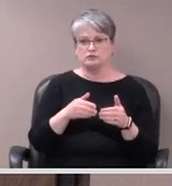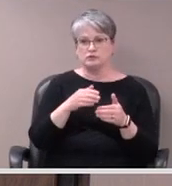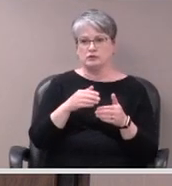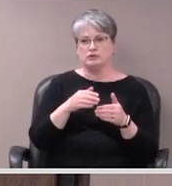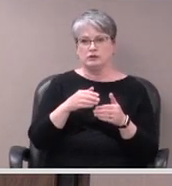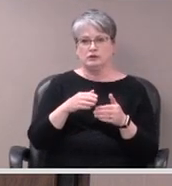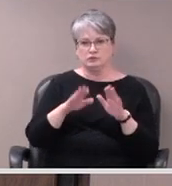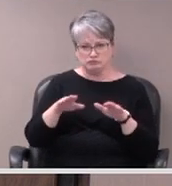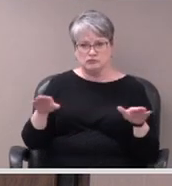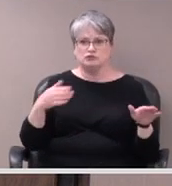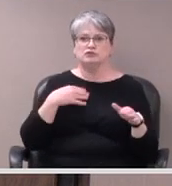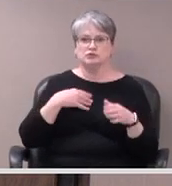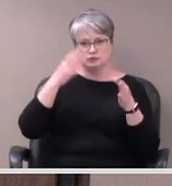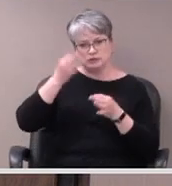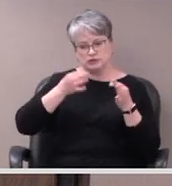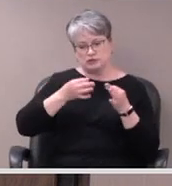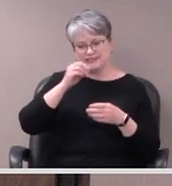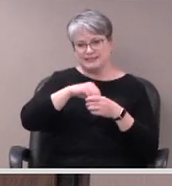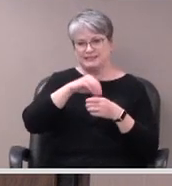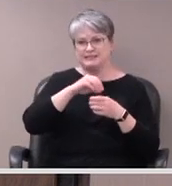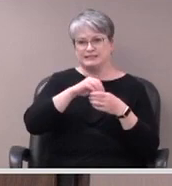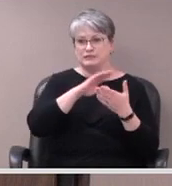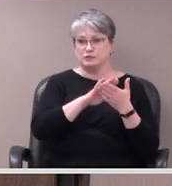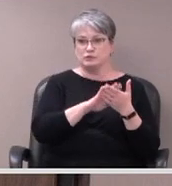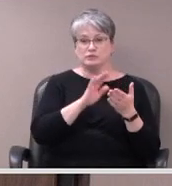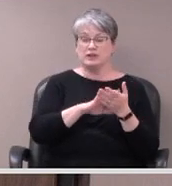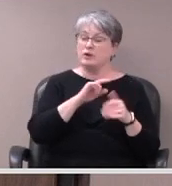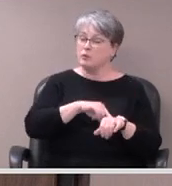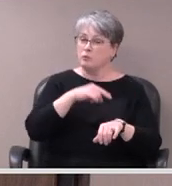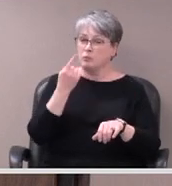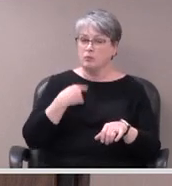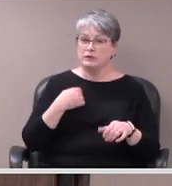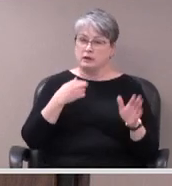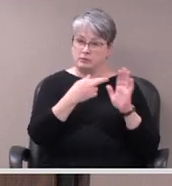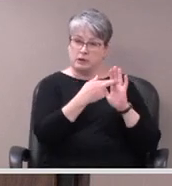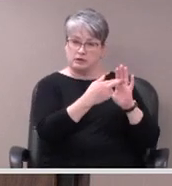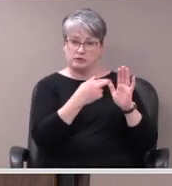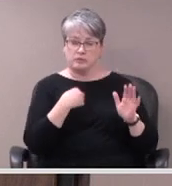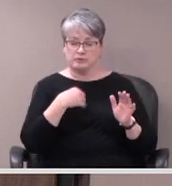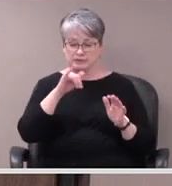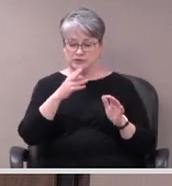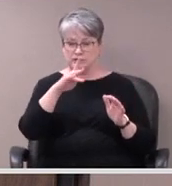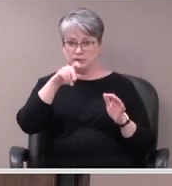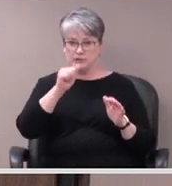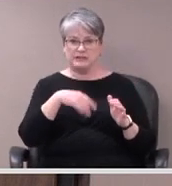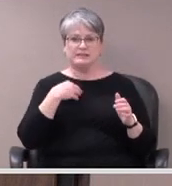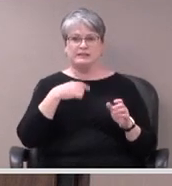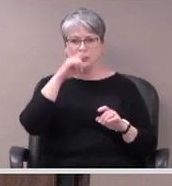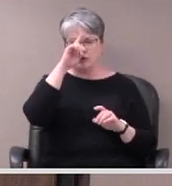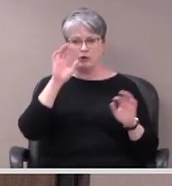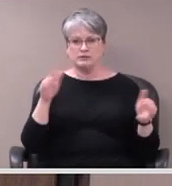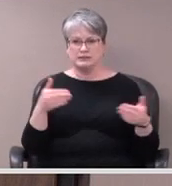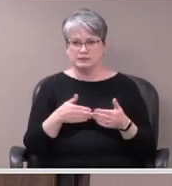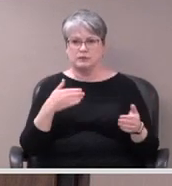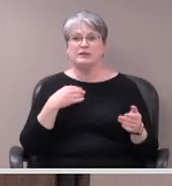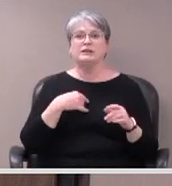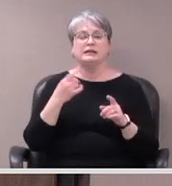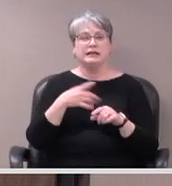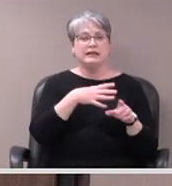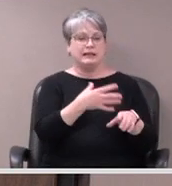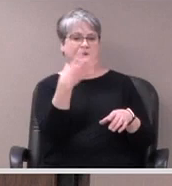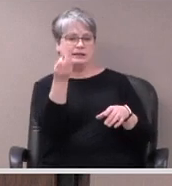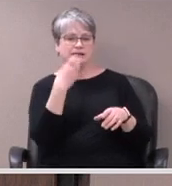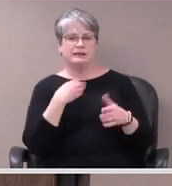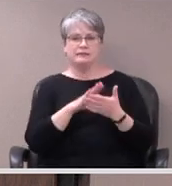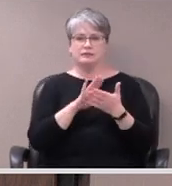justice and schools. I once represented a student with autism at a JCPS high school. He left school without permission